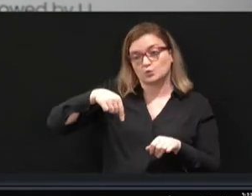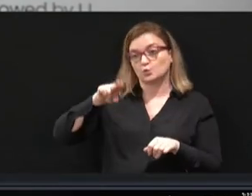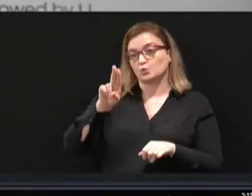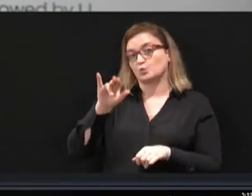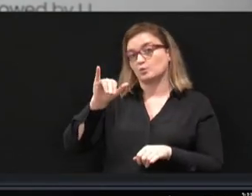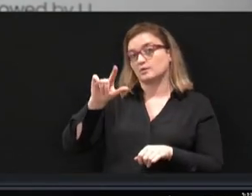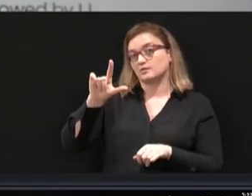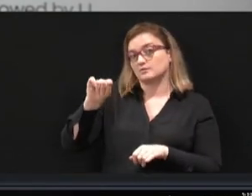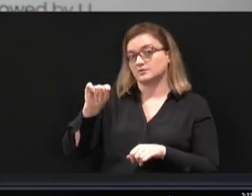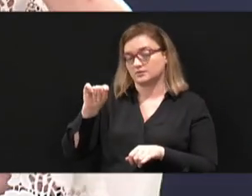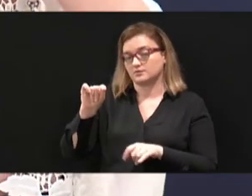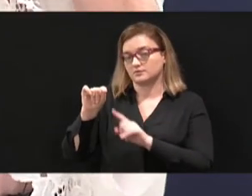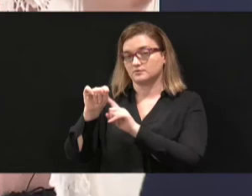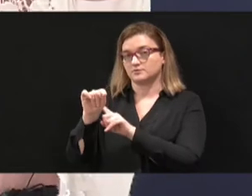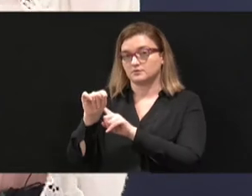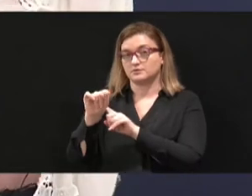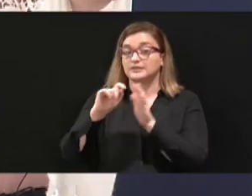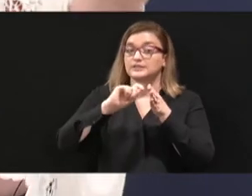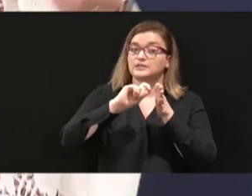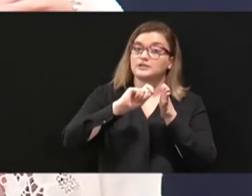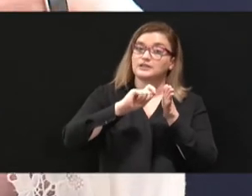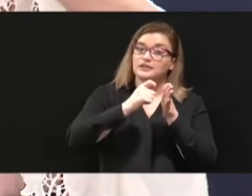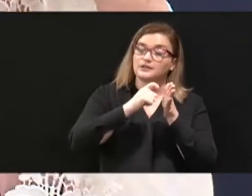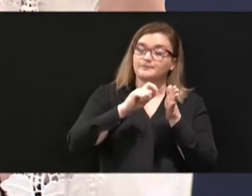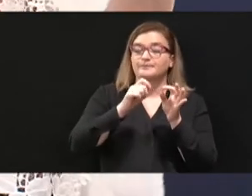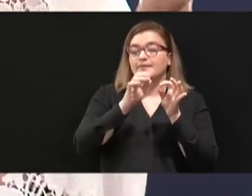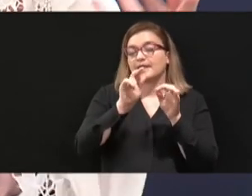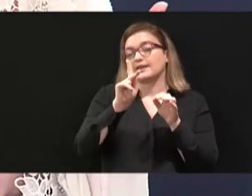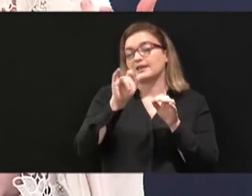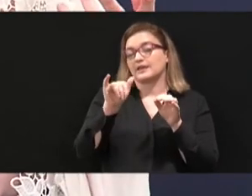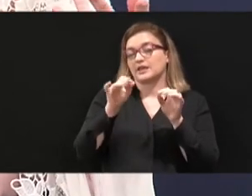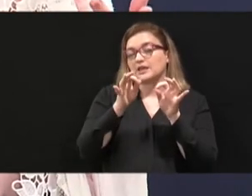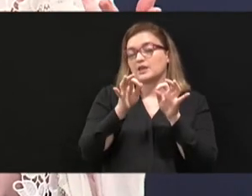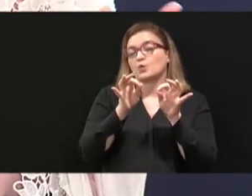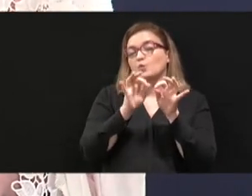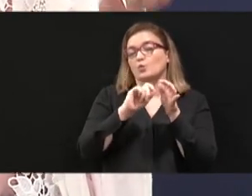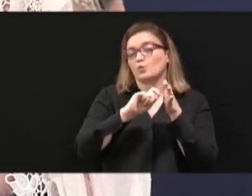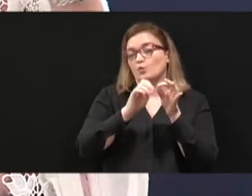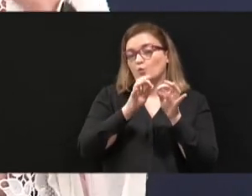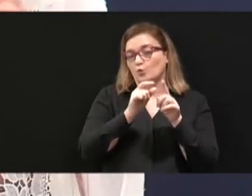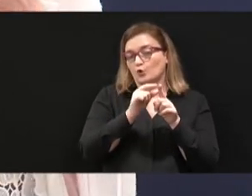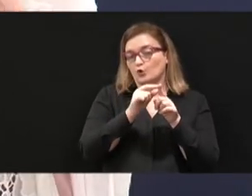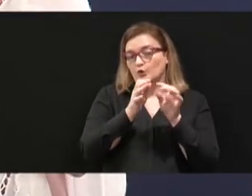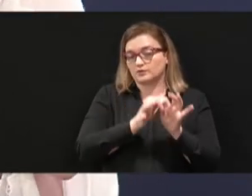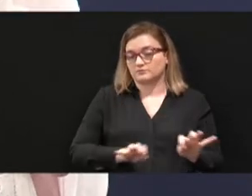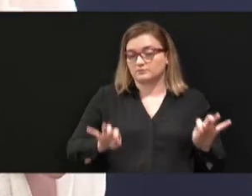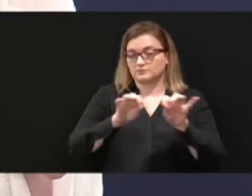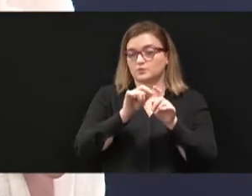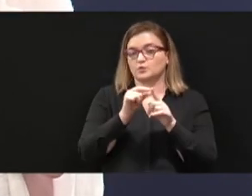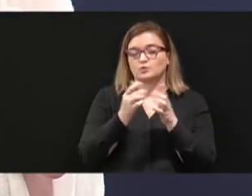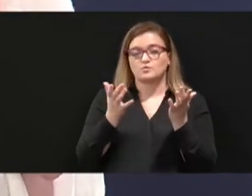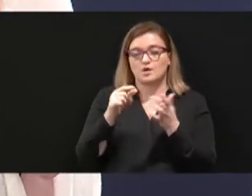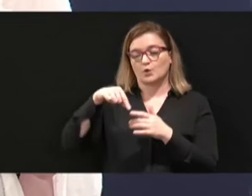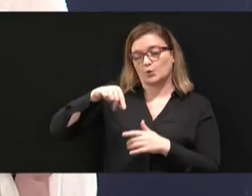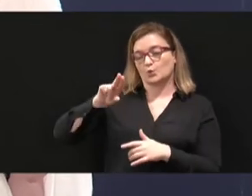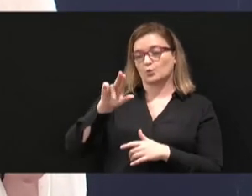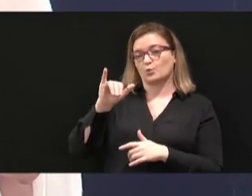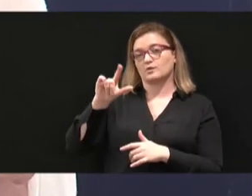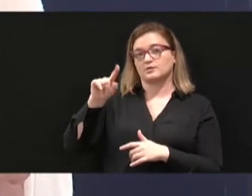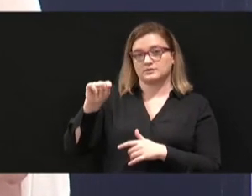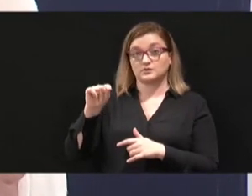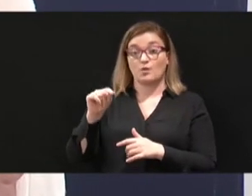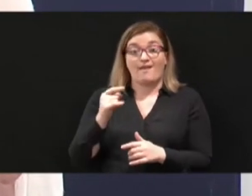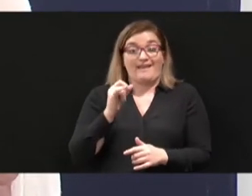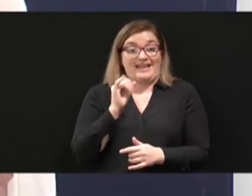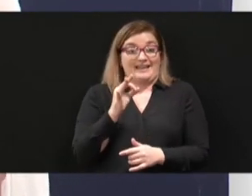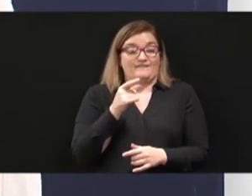Qua. So right now I'm just kind of going over that very generally for you. But when I teach you, or when one of us teaches